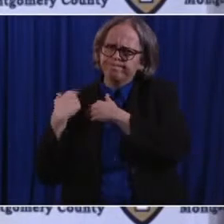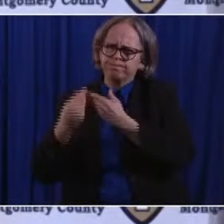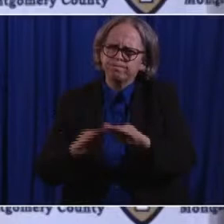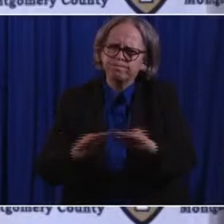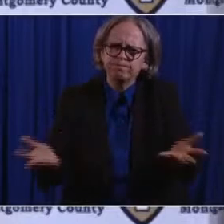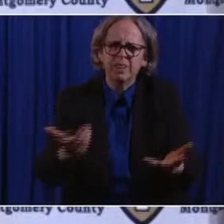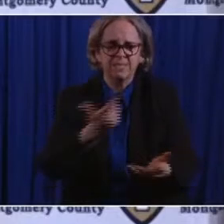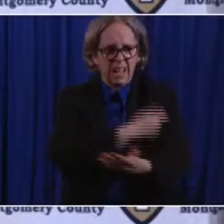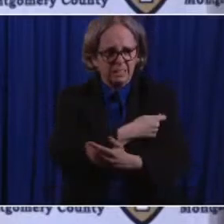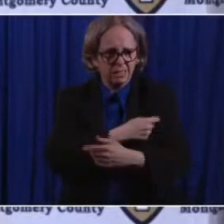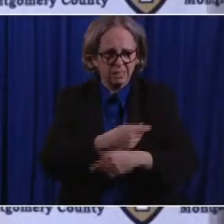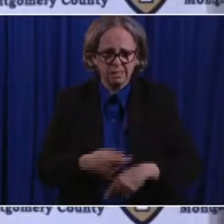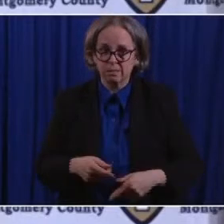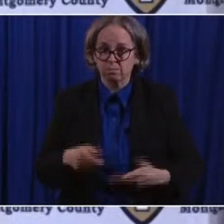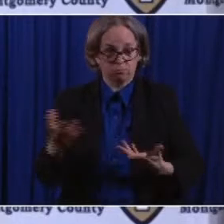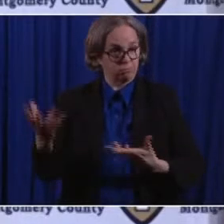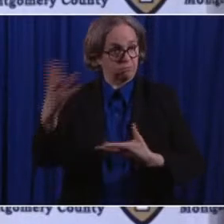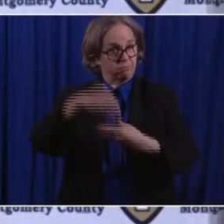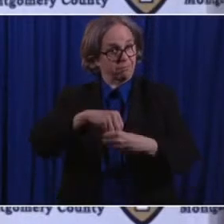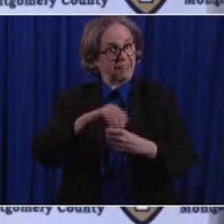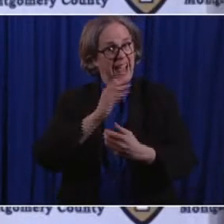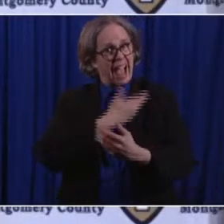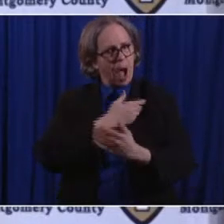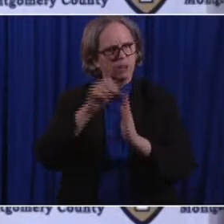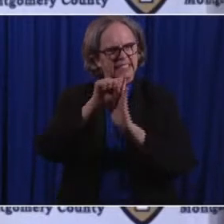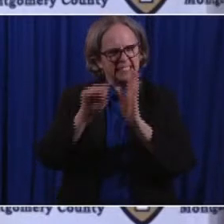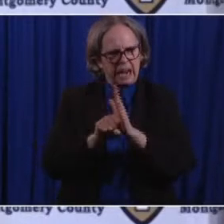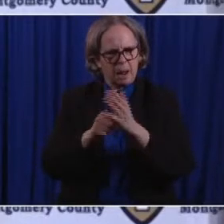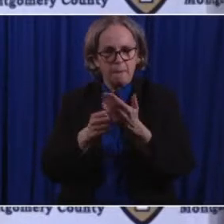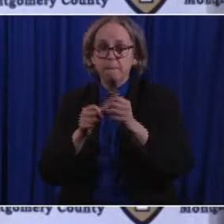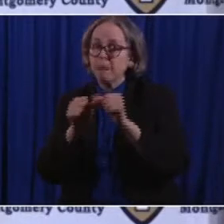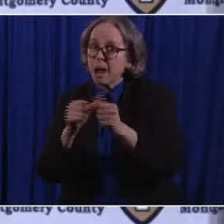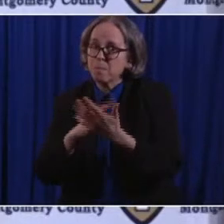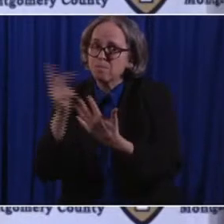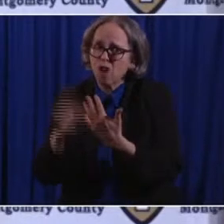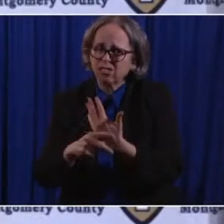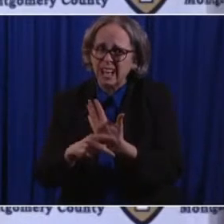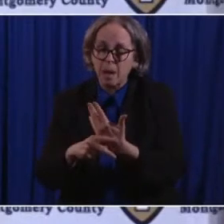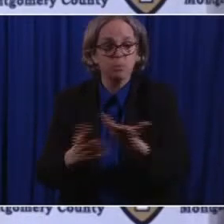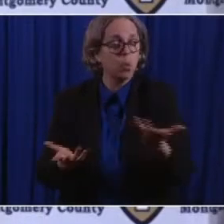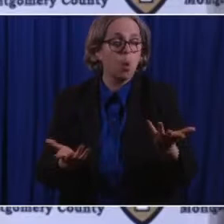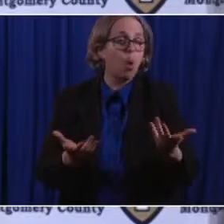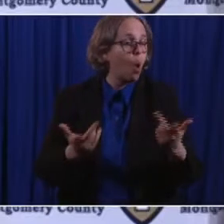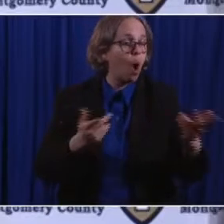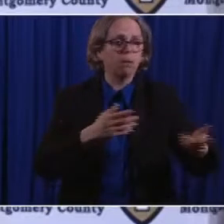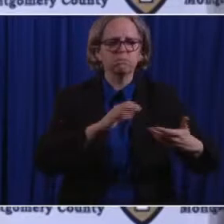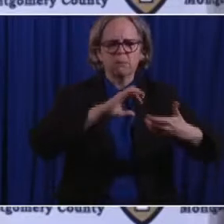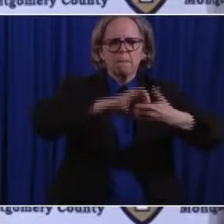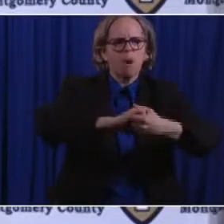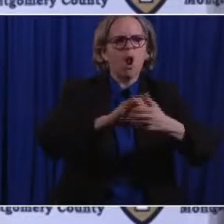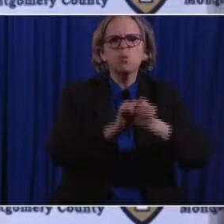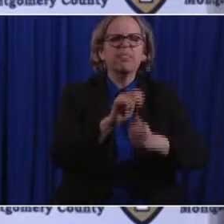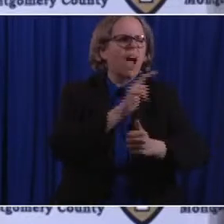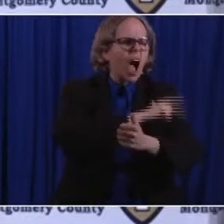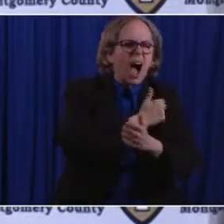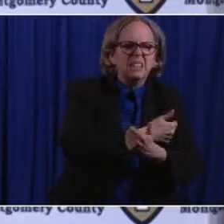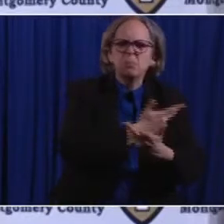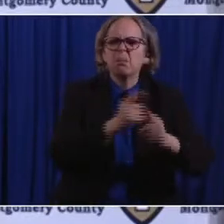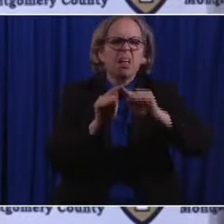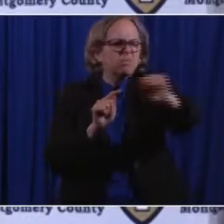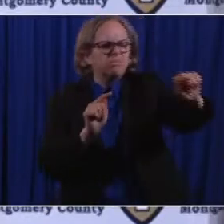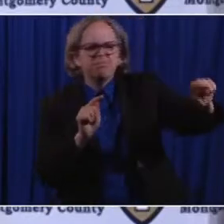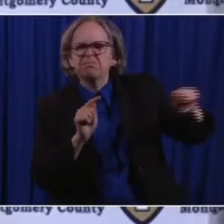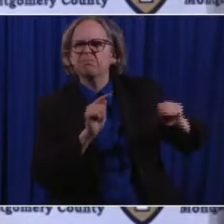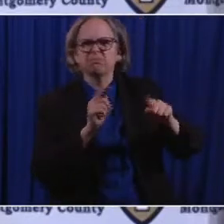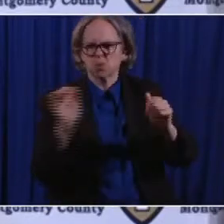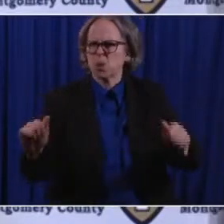call it, or with their hospital, their health department, or other local partner. They have to have some partner. We're happy to partner with them and